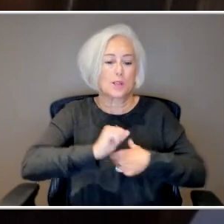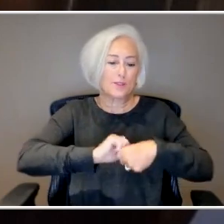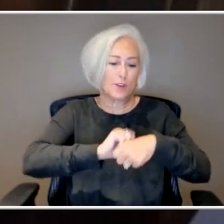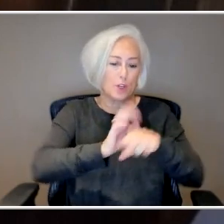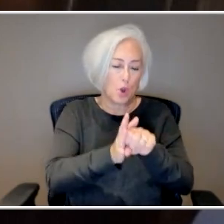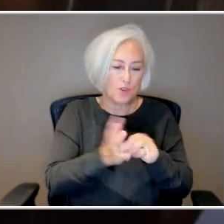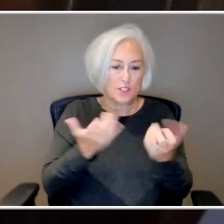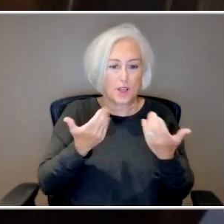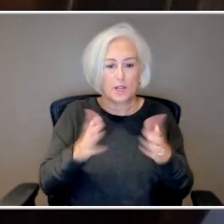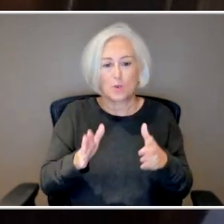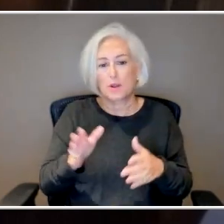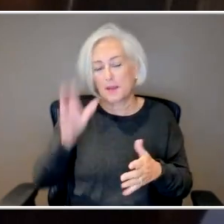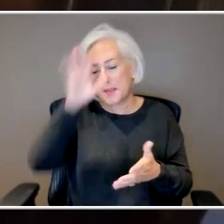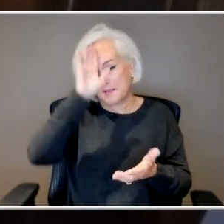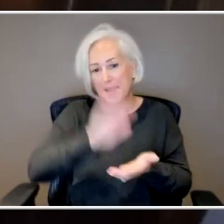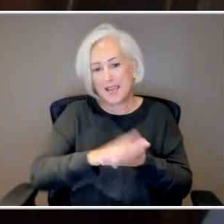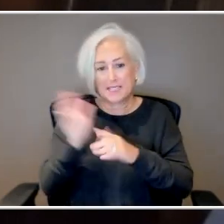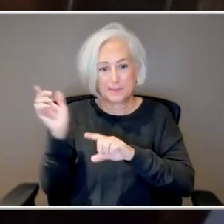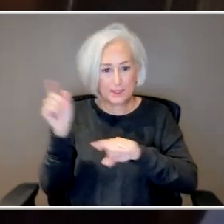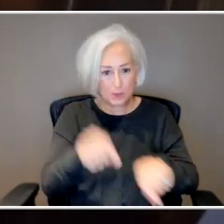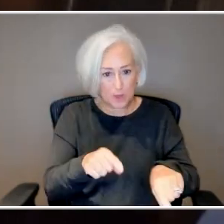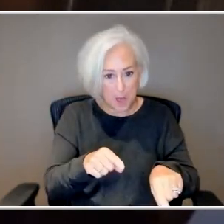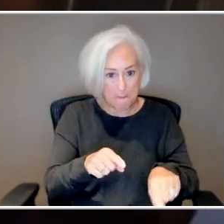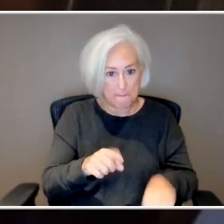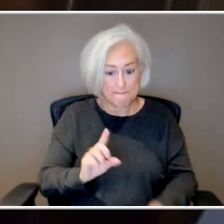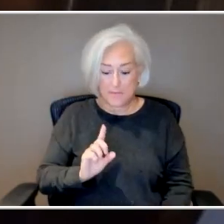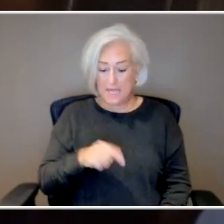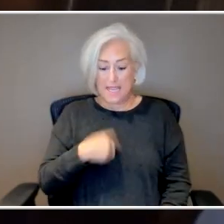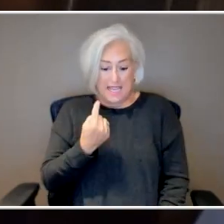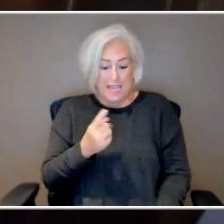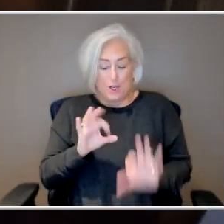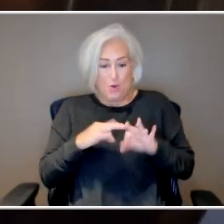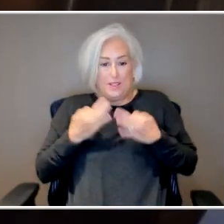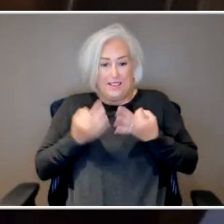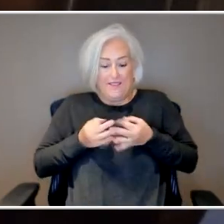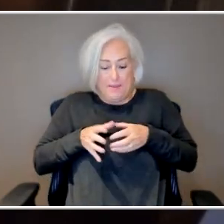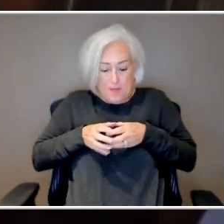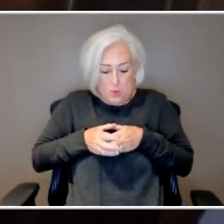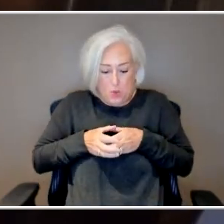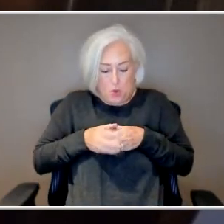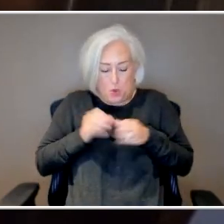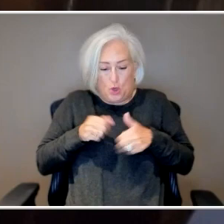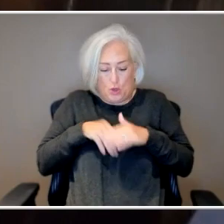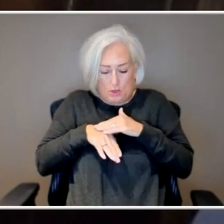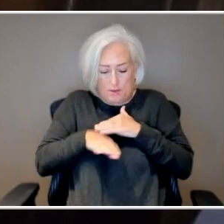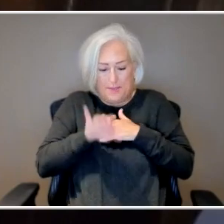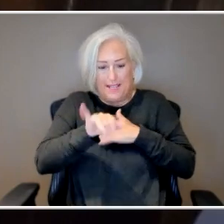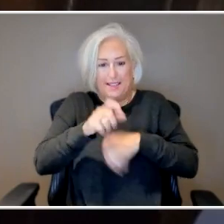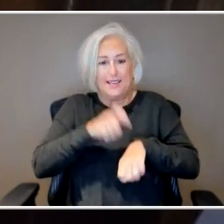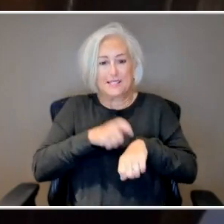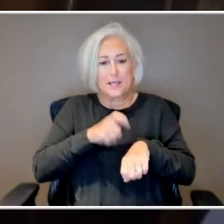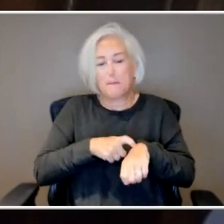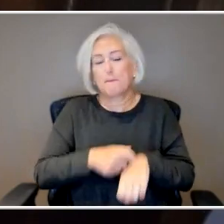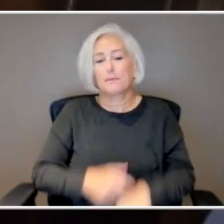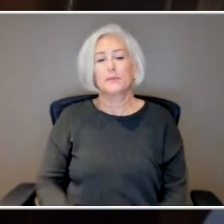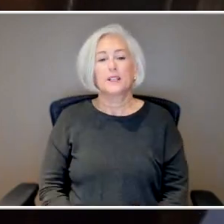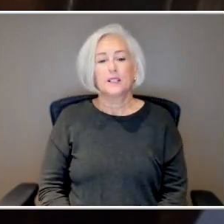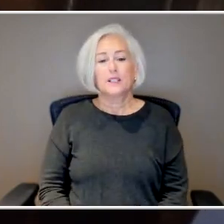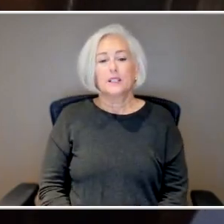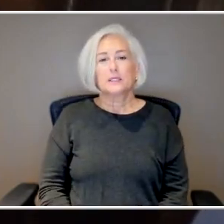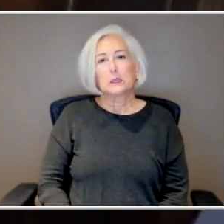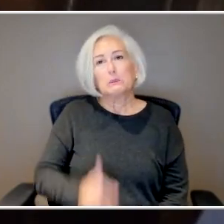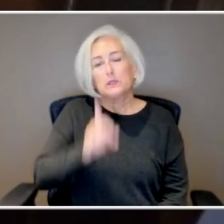him visiting me. And then only family, immediate family could visit at that time. So it was